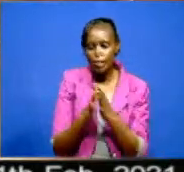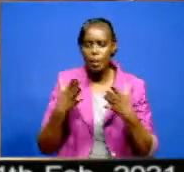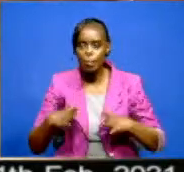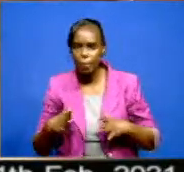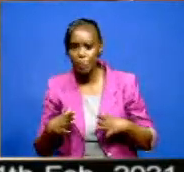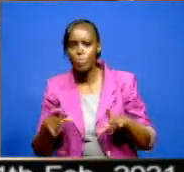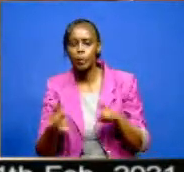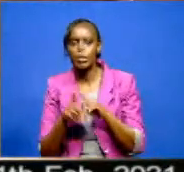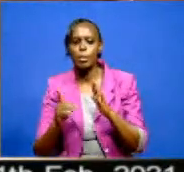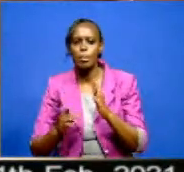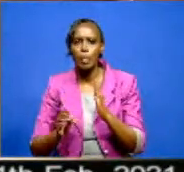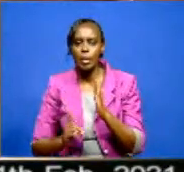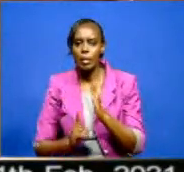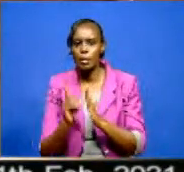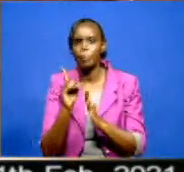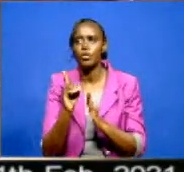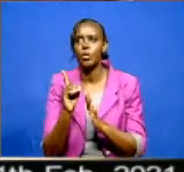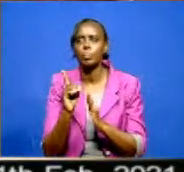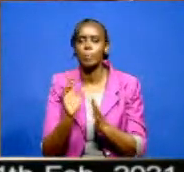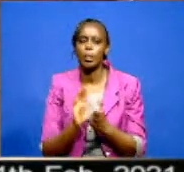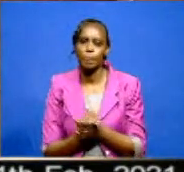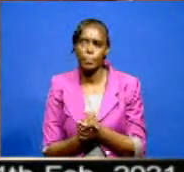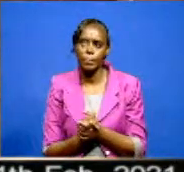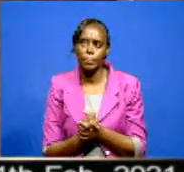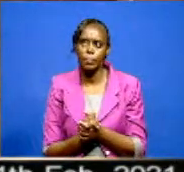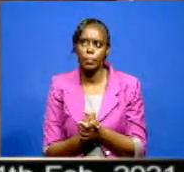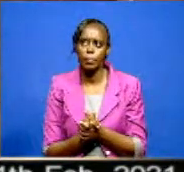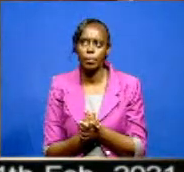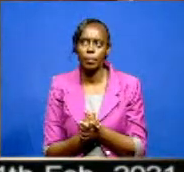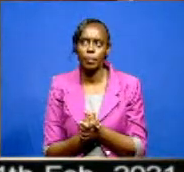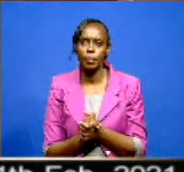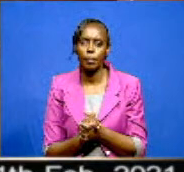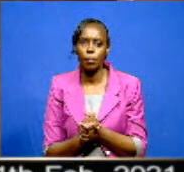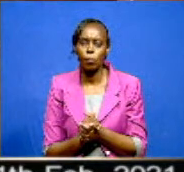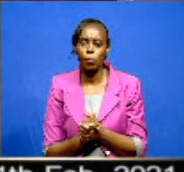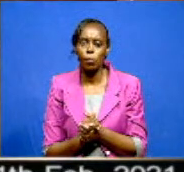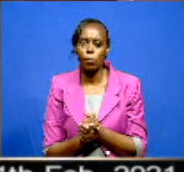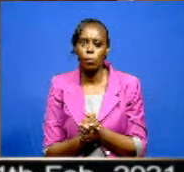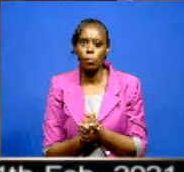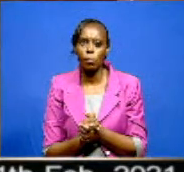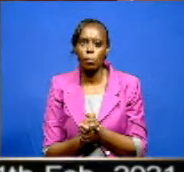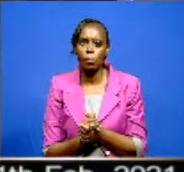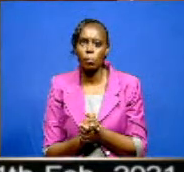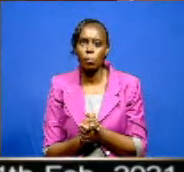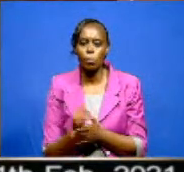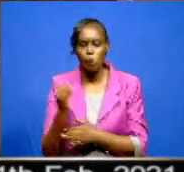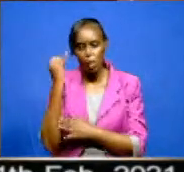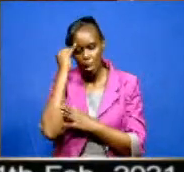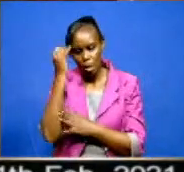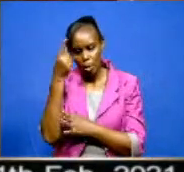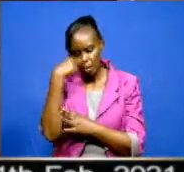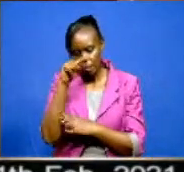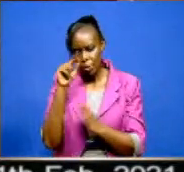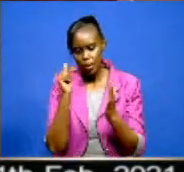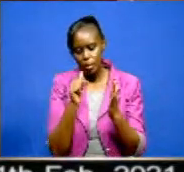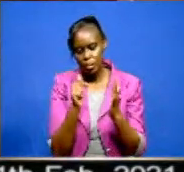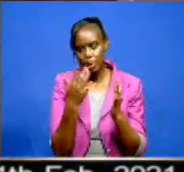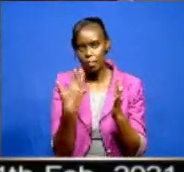our national park and sanctuaries. Madam Speaker, the introduction of this sessional paper number